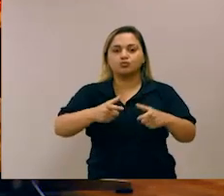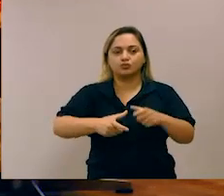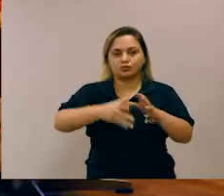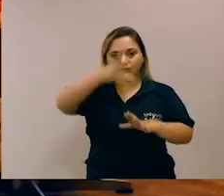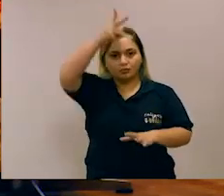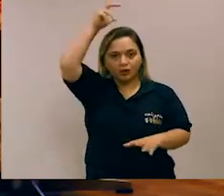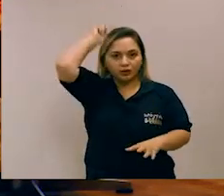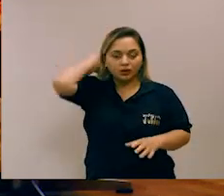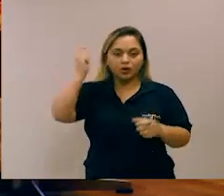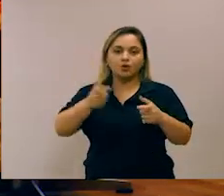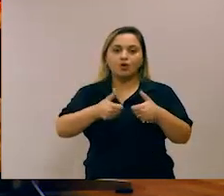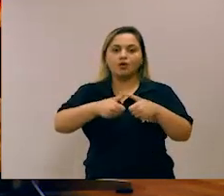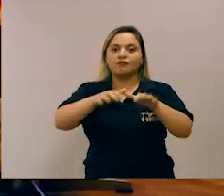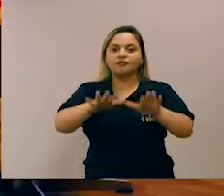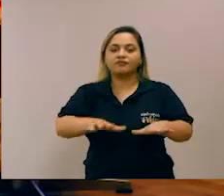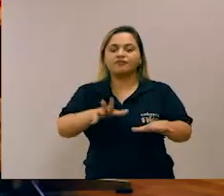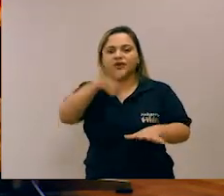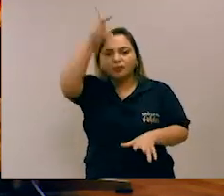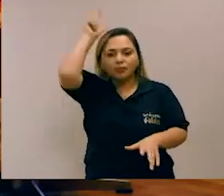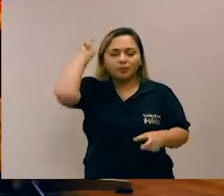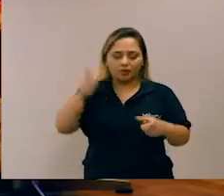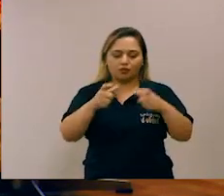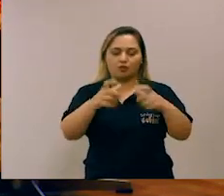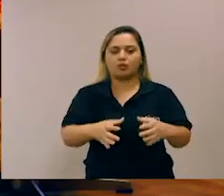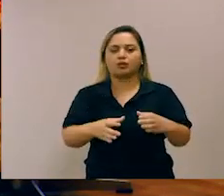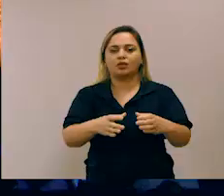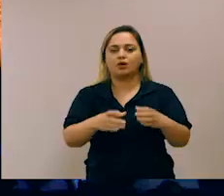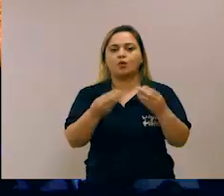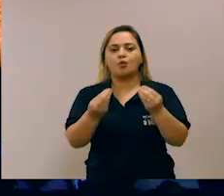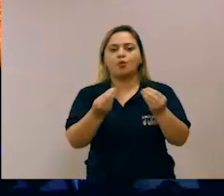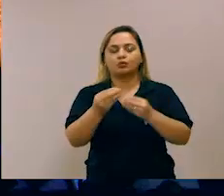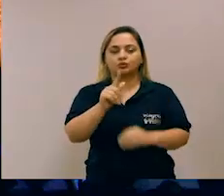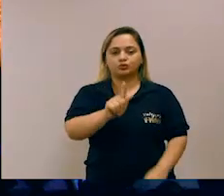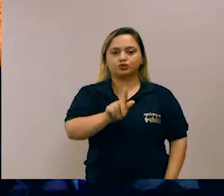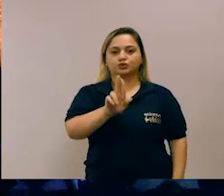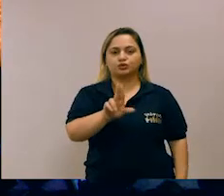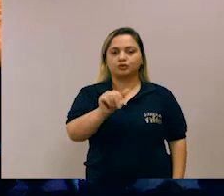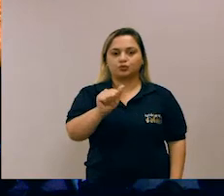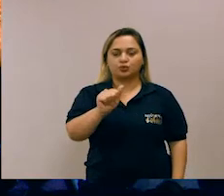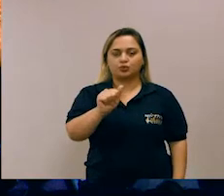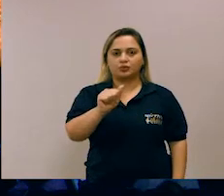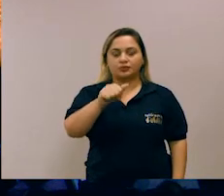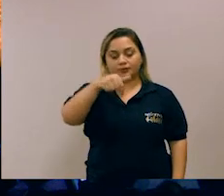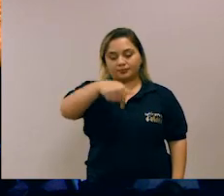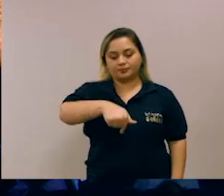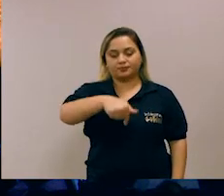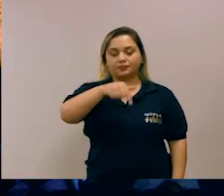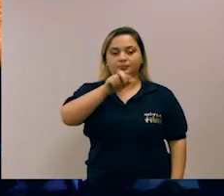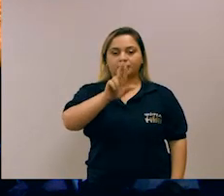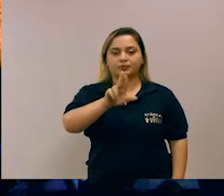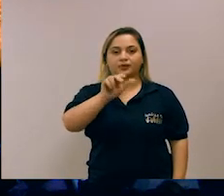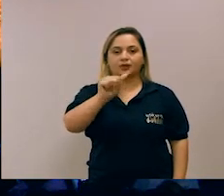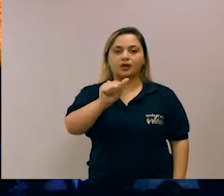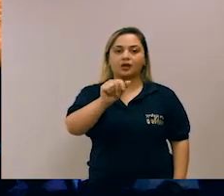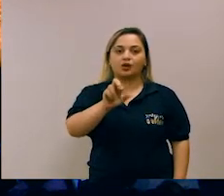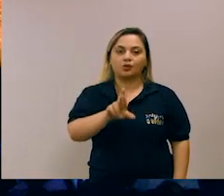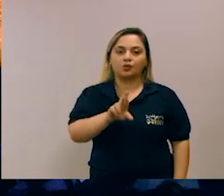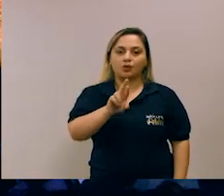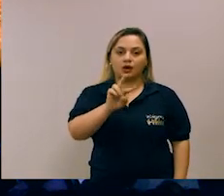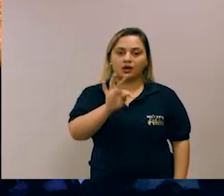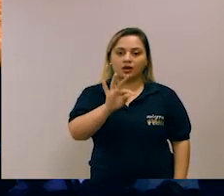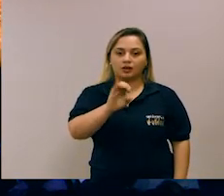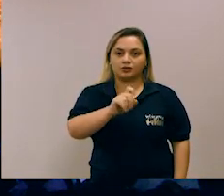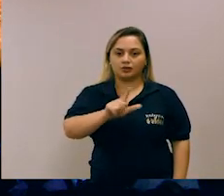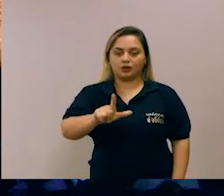headquarters work? So you talked about information for the decision-making process and also